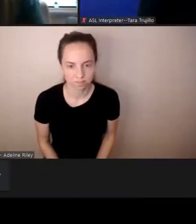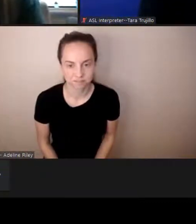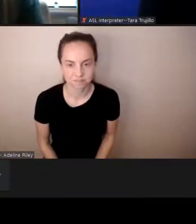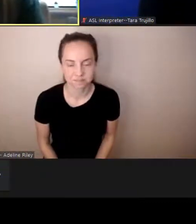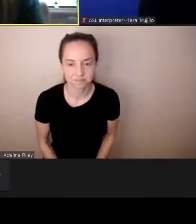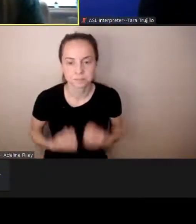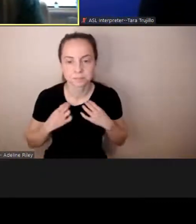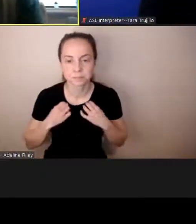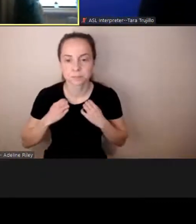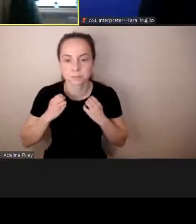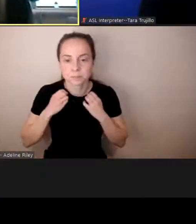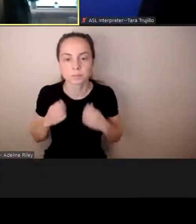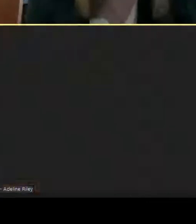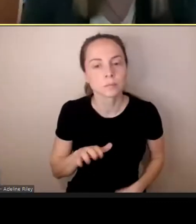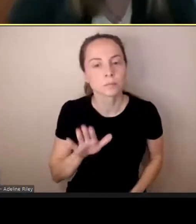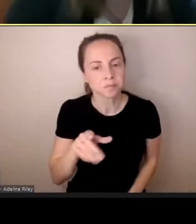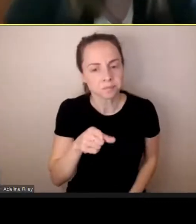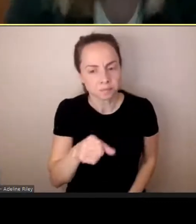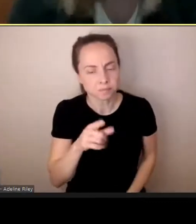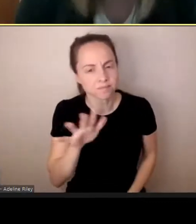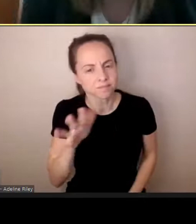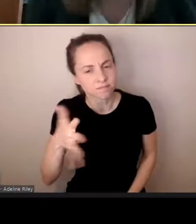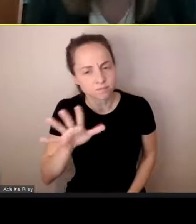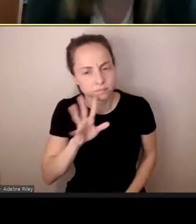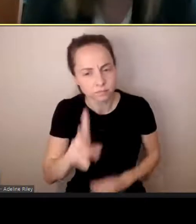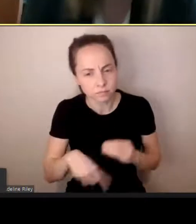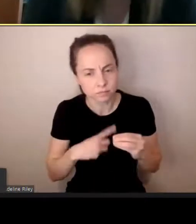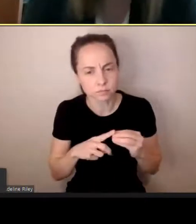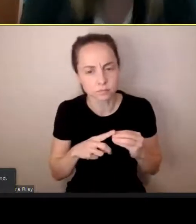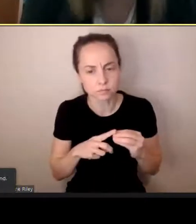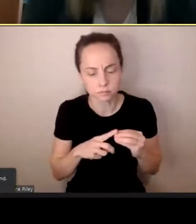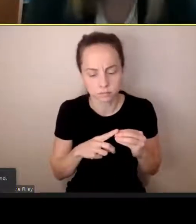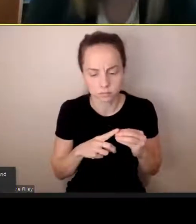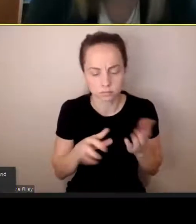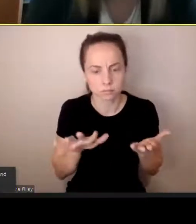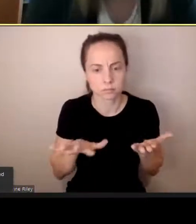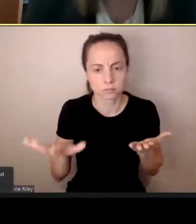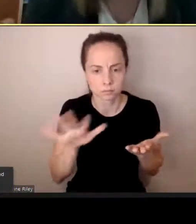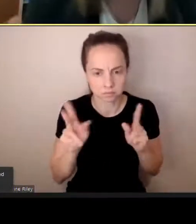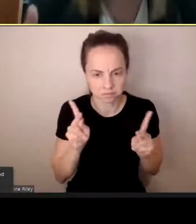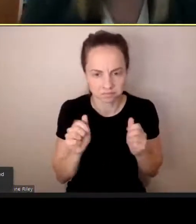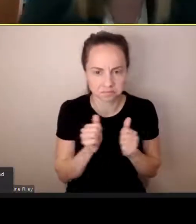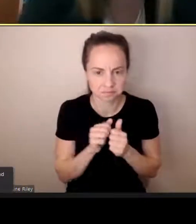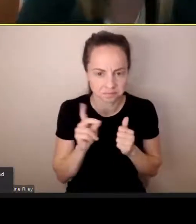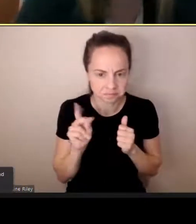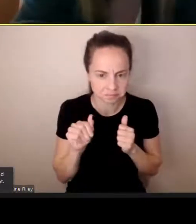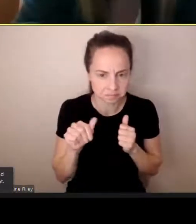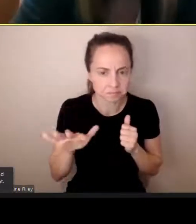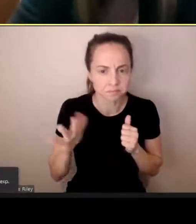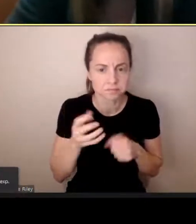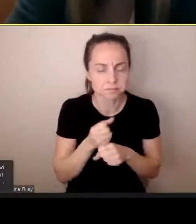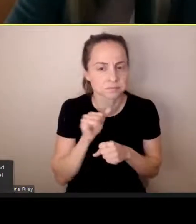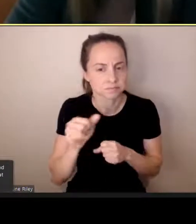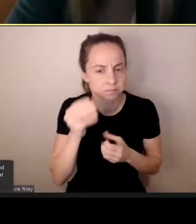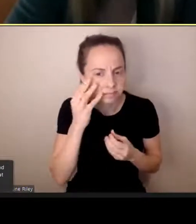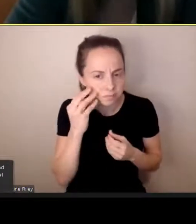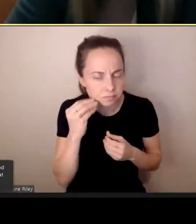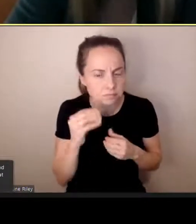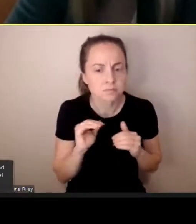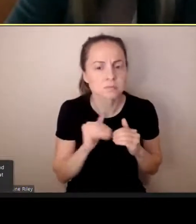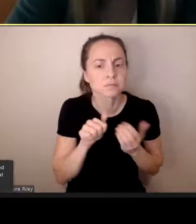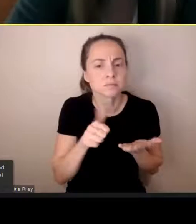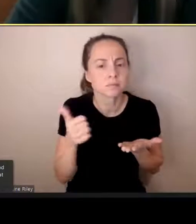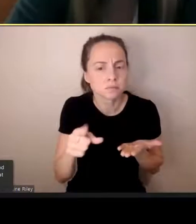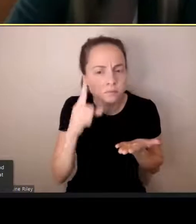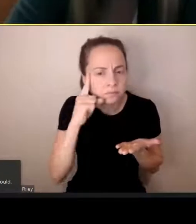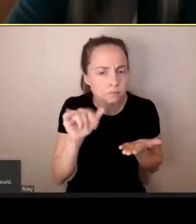So you kind of talked about being around people with disabilities to kind of get that experience. How else do you think